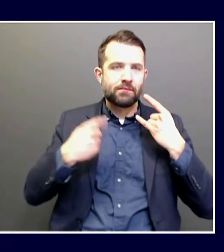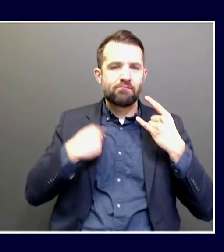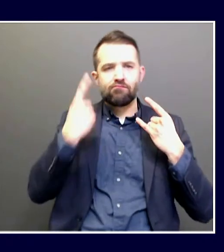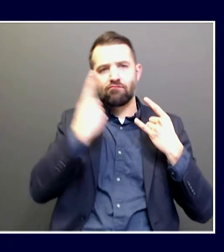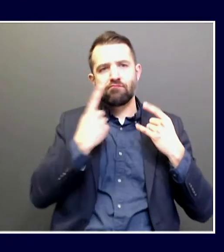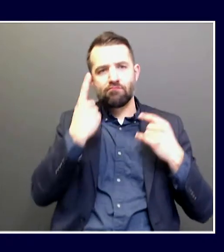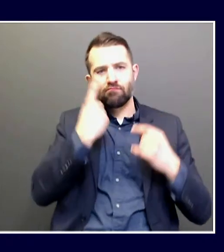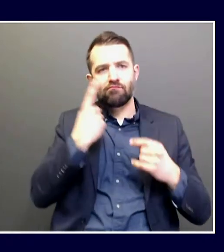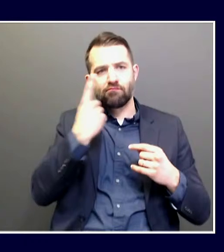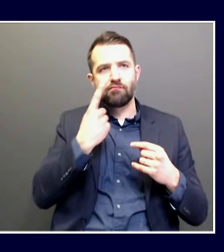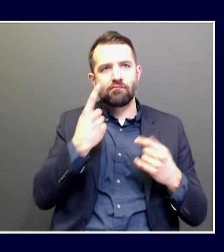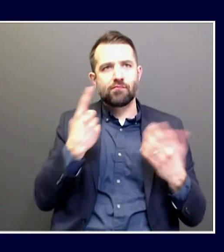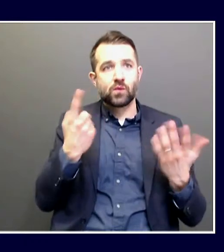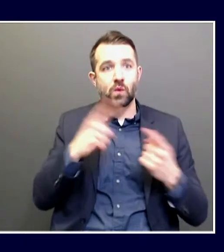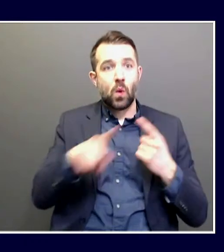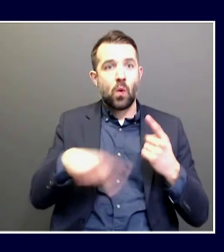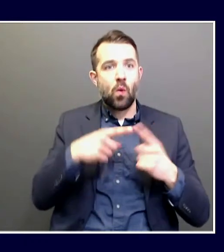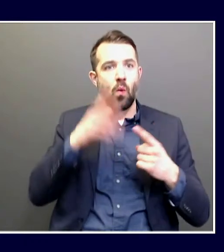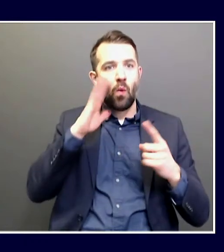difference?